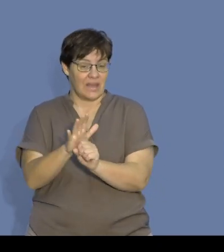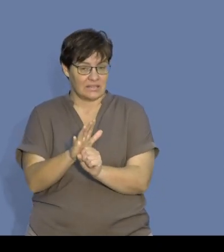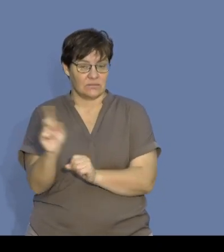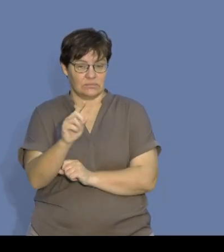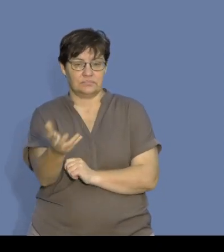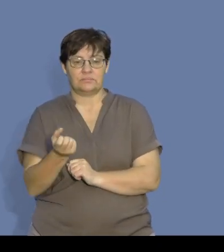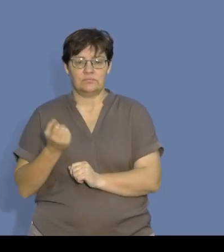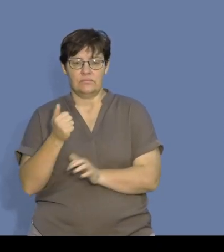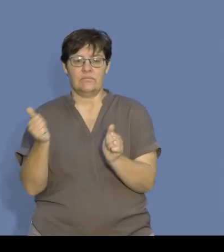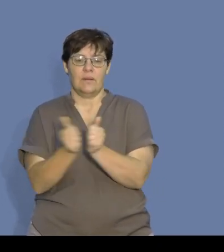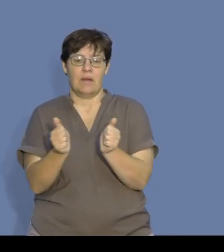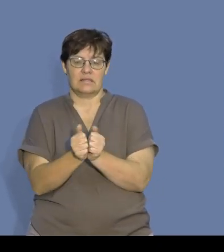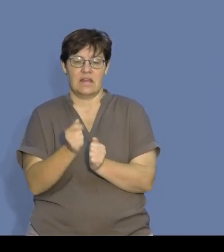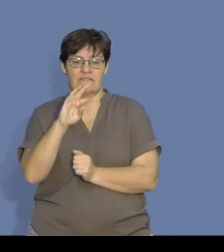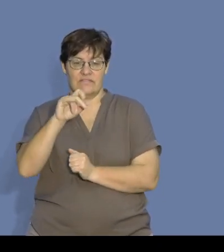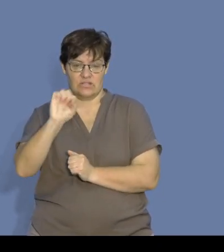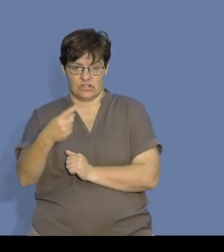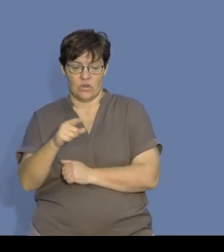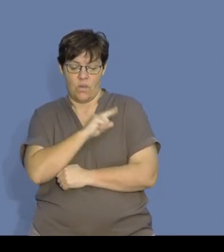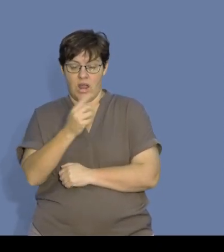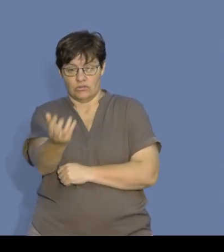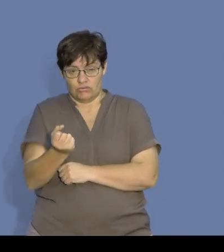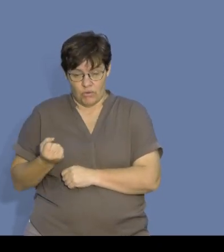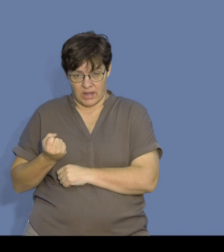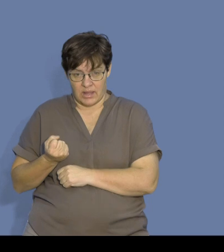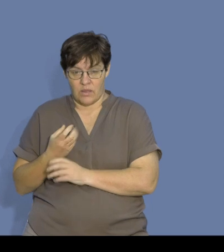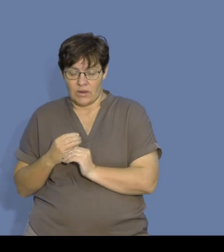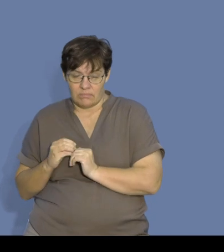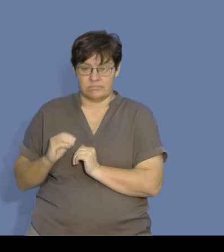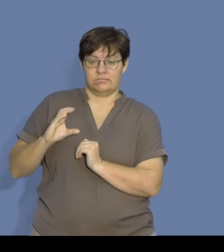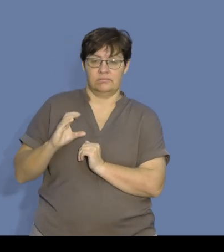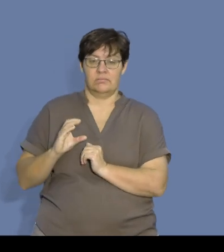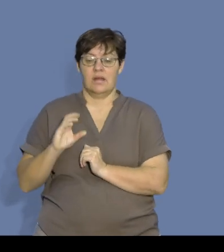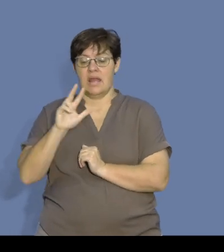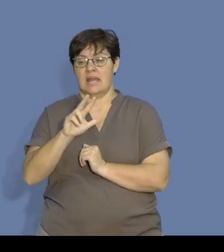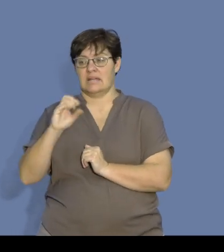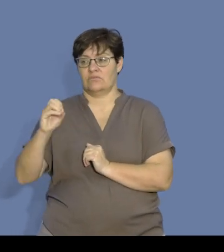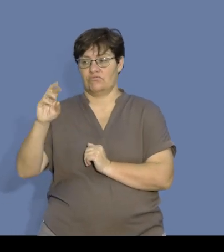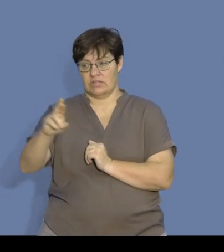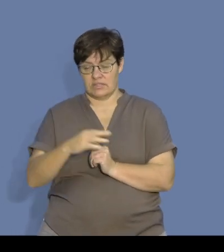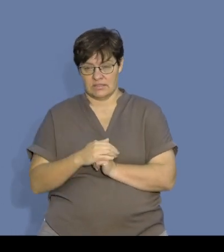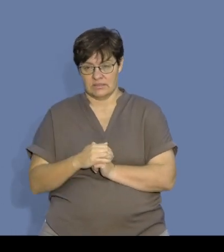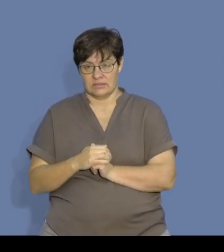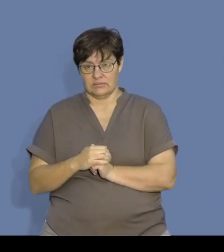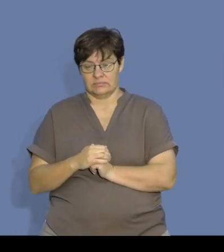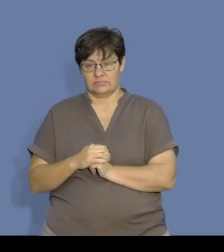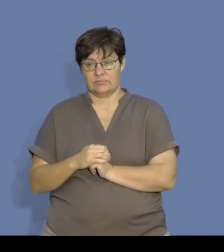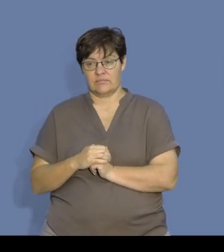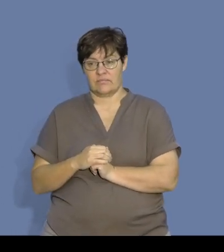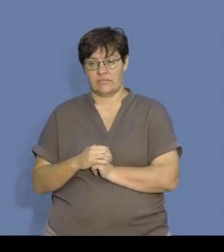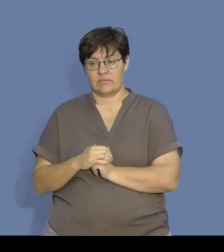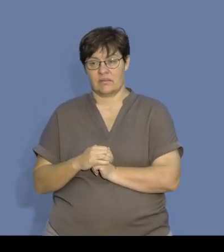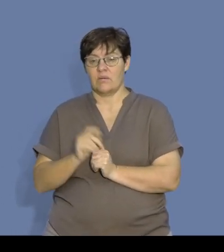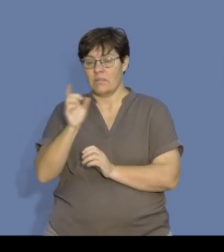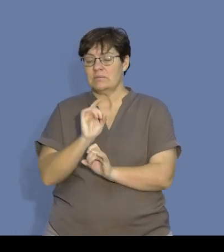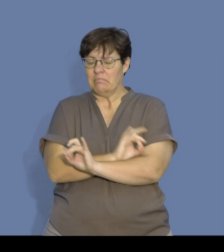drawings for Partner Vish, where his drawings will increase by 800 Rand. Right, guys, I just